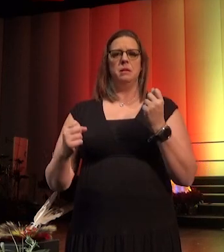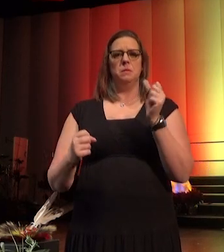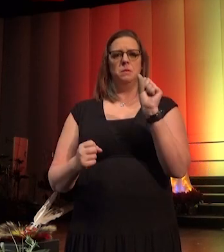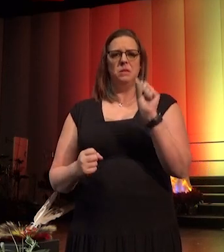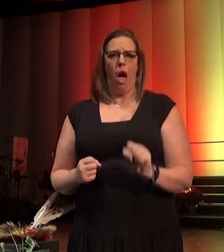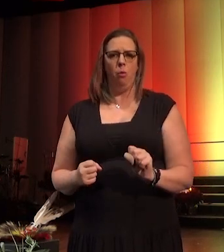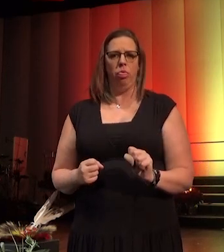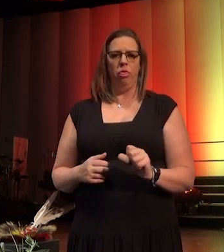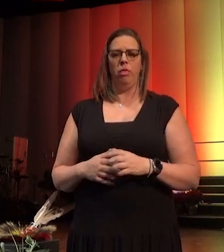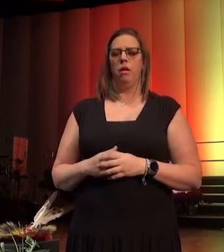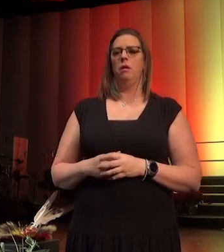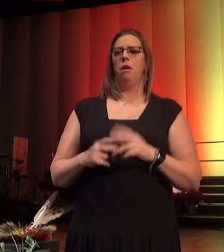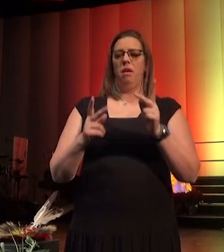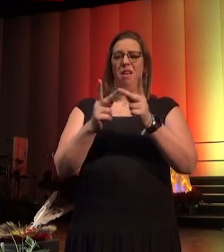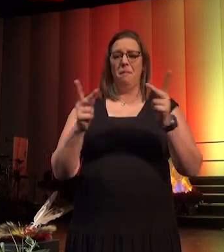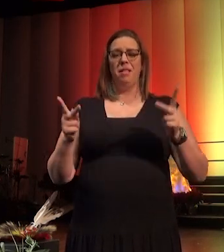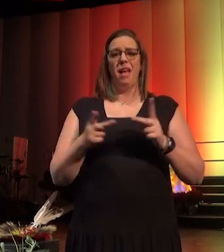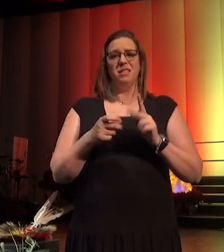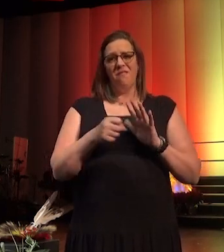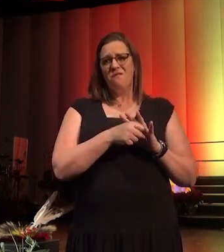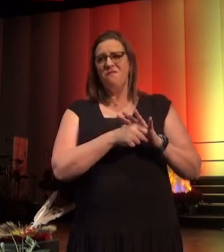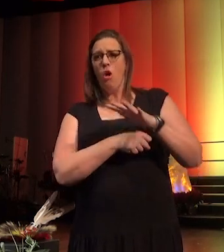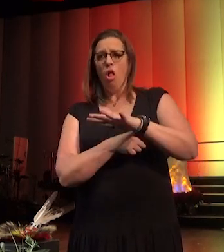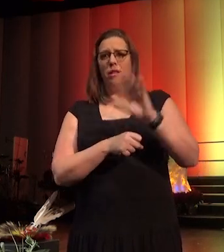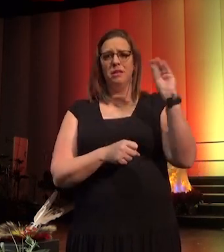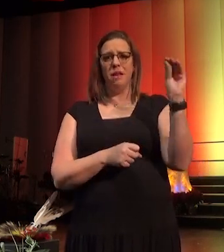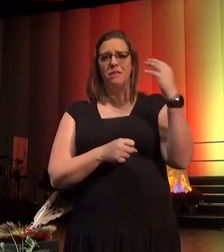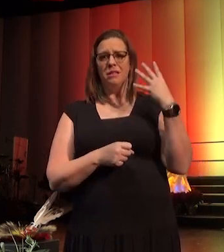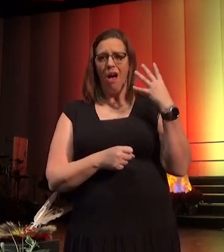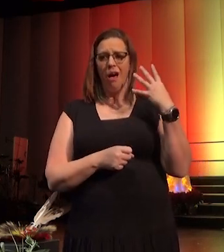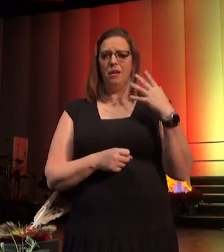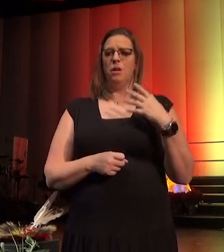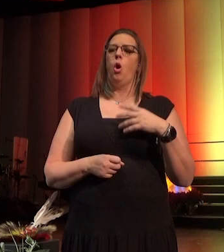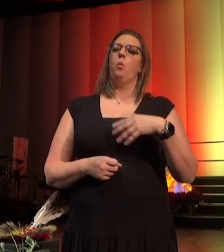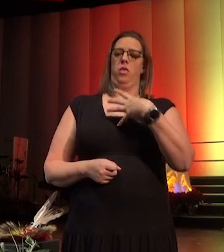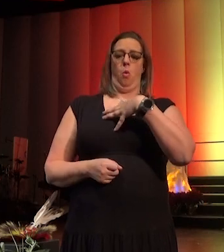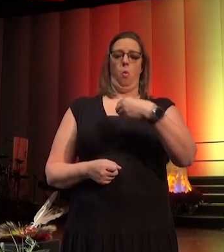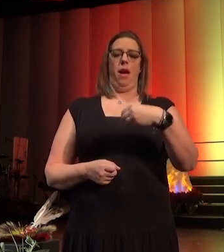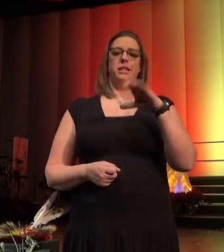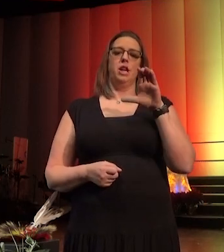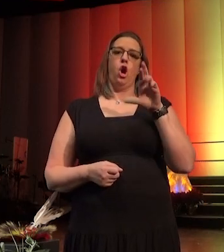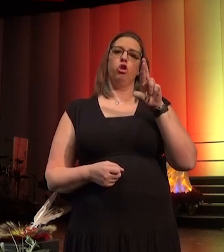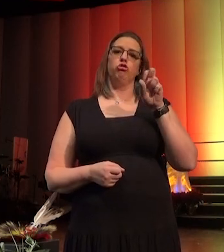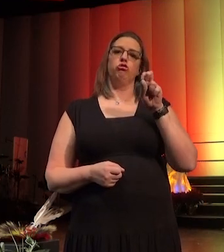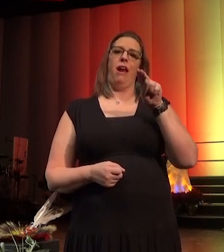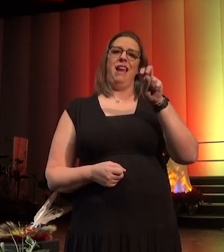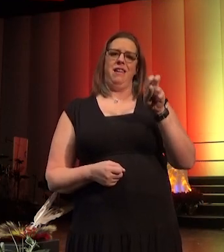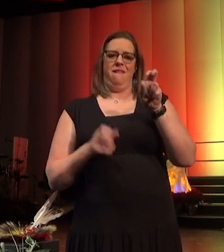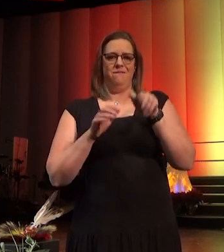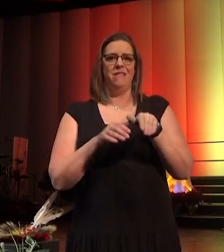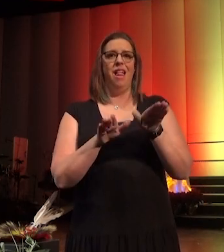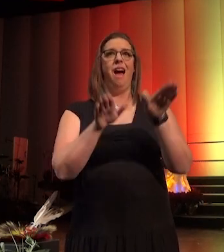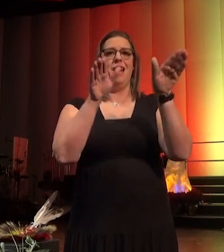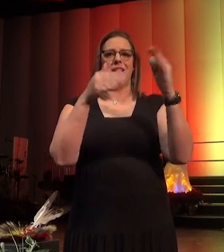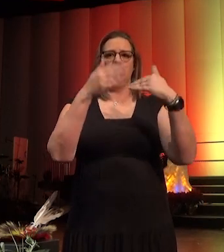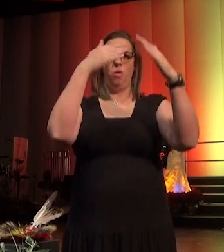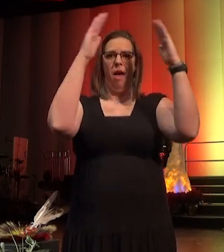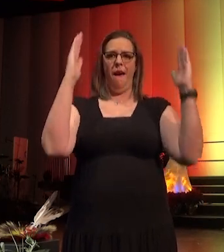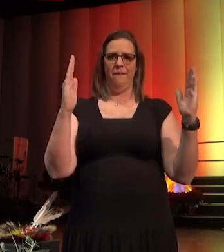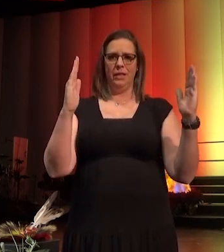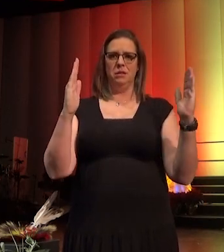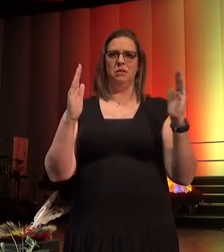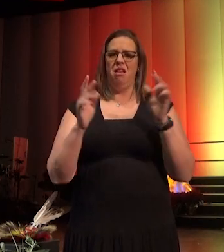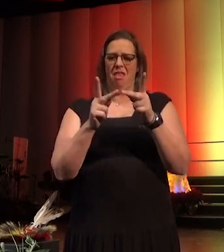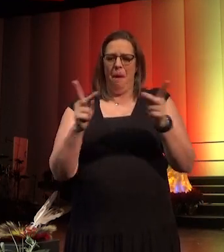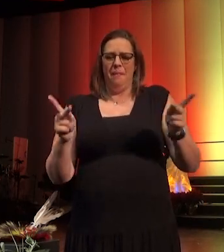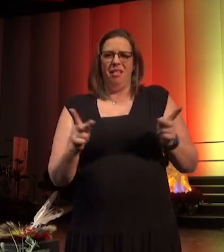place of the fullness of the sun, the place where the white crane flies high in the heavens, that place of